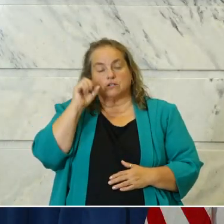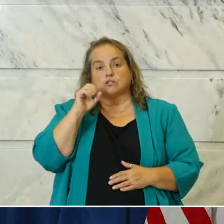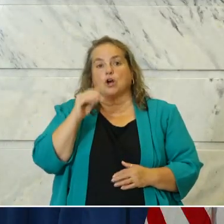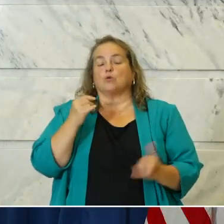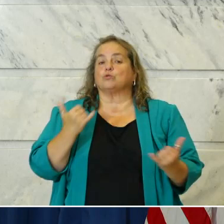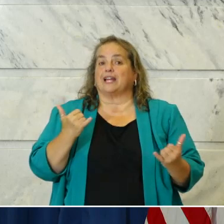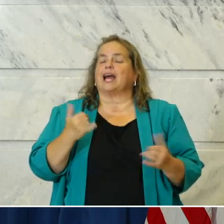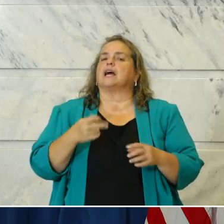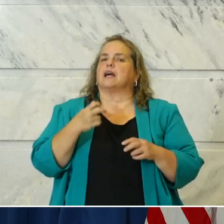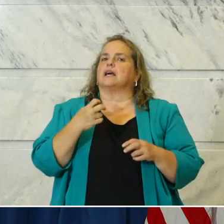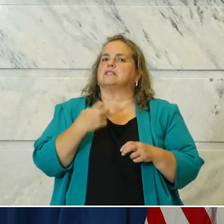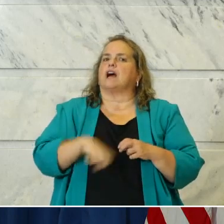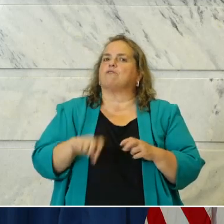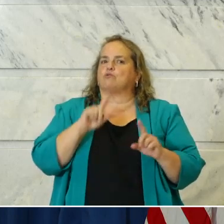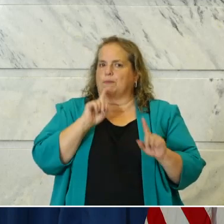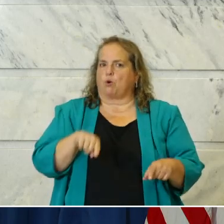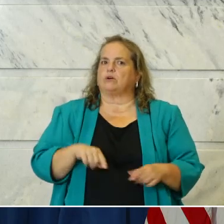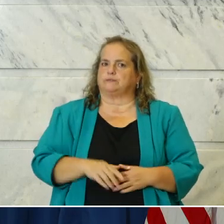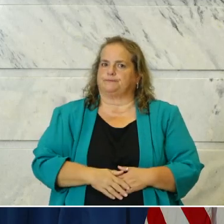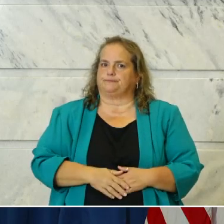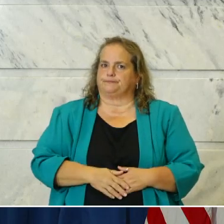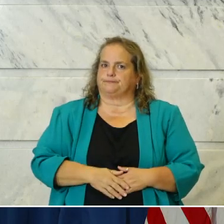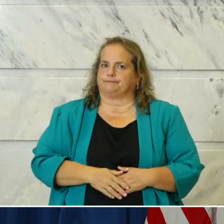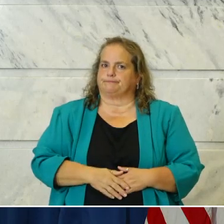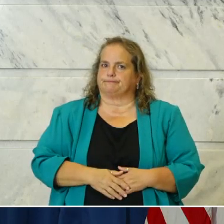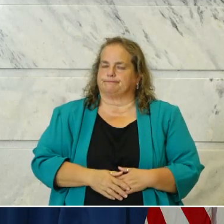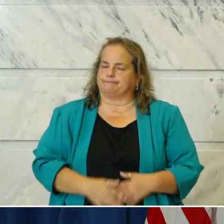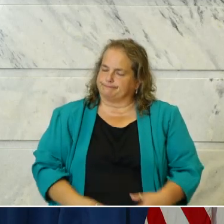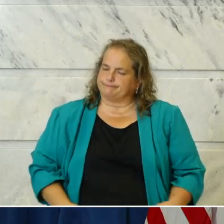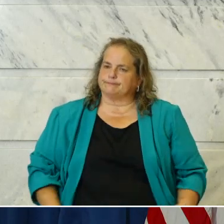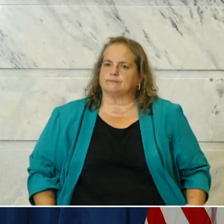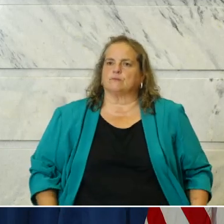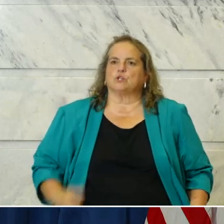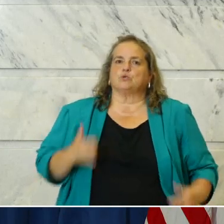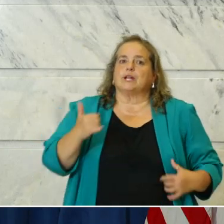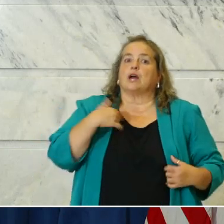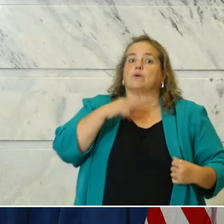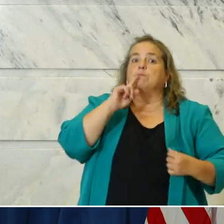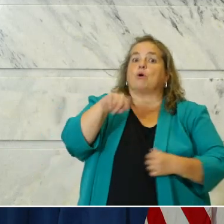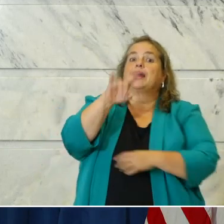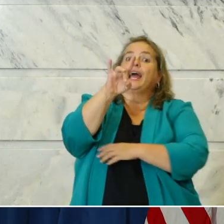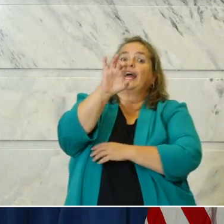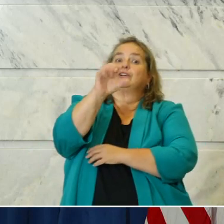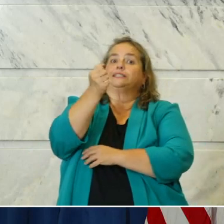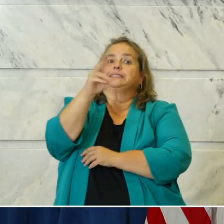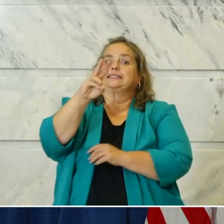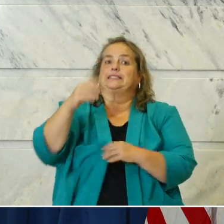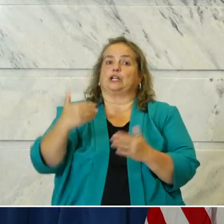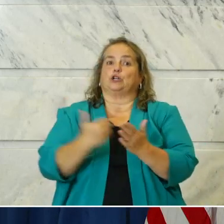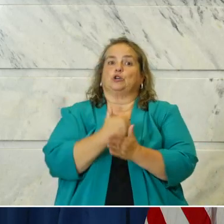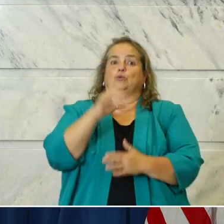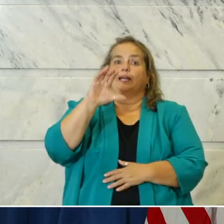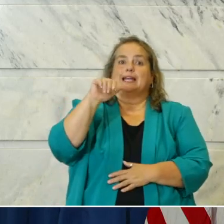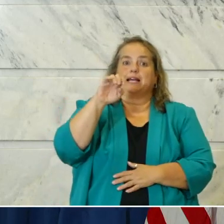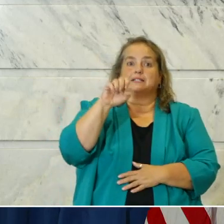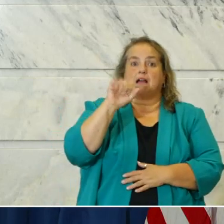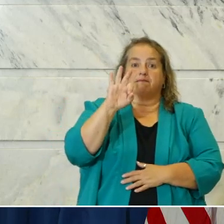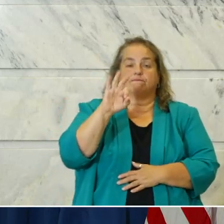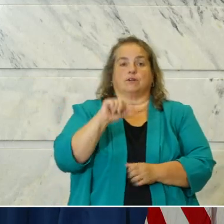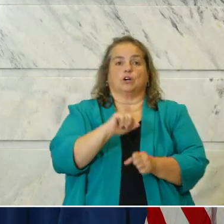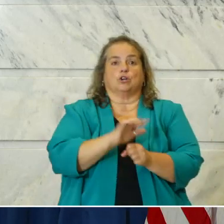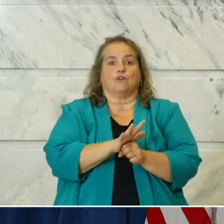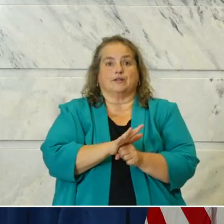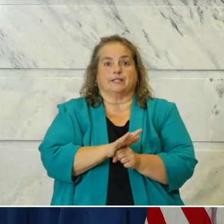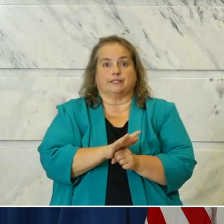report all the way around. Today we're reporting 816 new cases of COVID-19. It's not